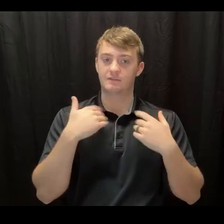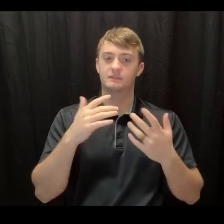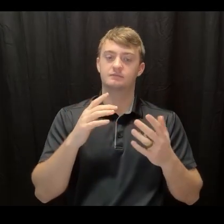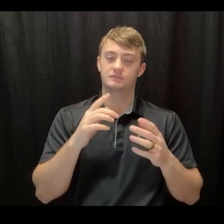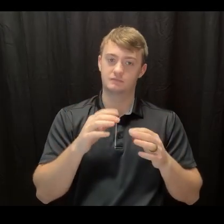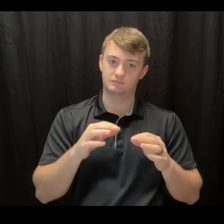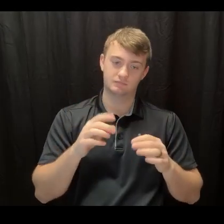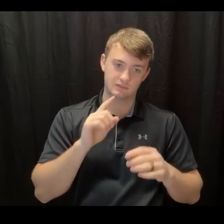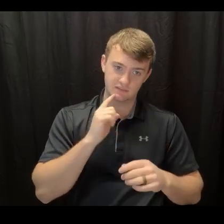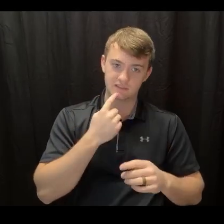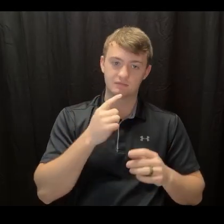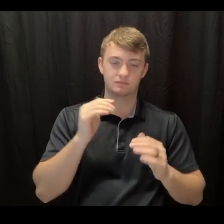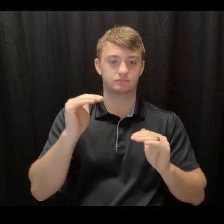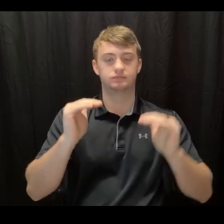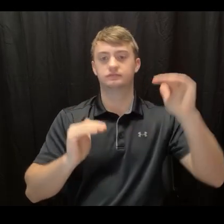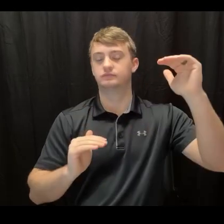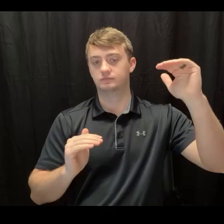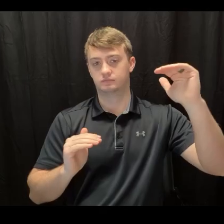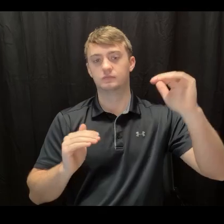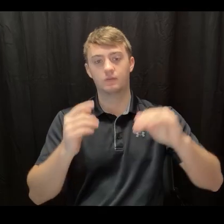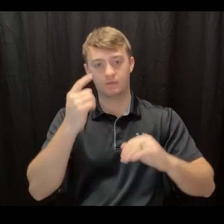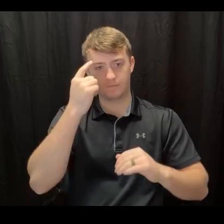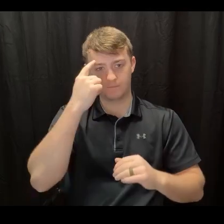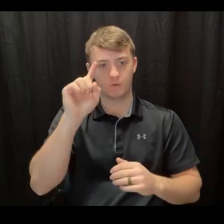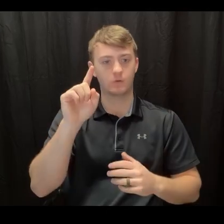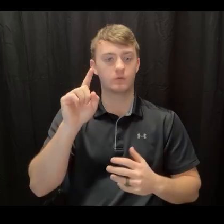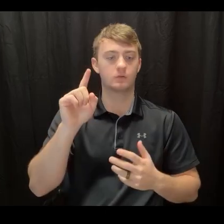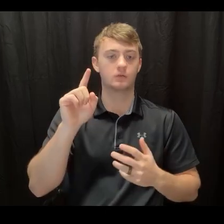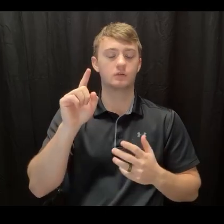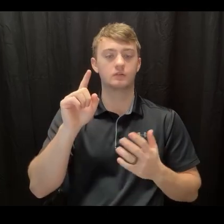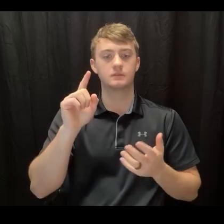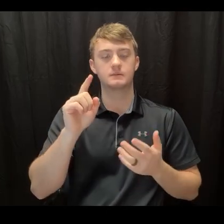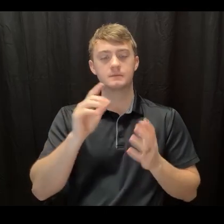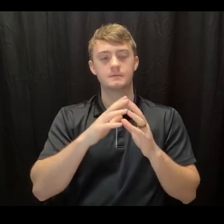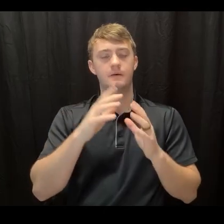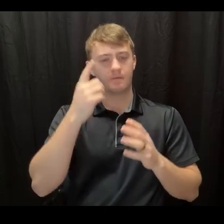as having significant disproportionality for